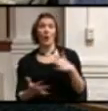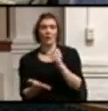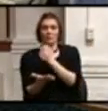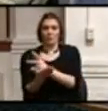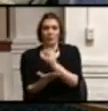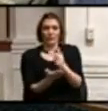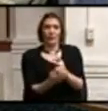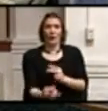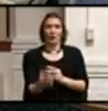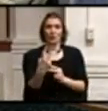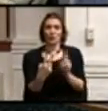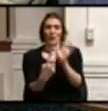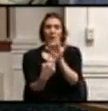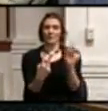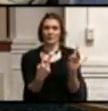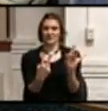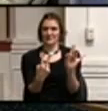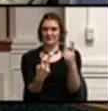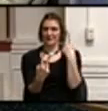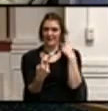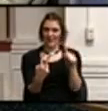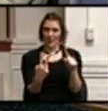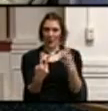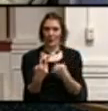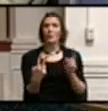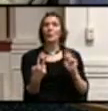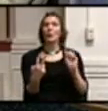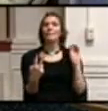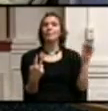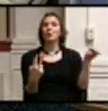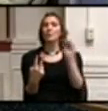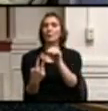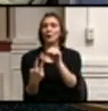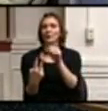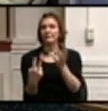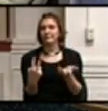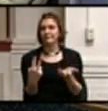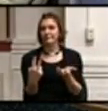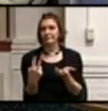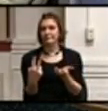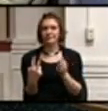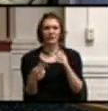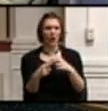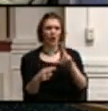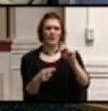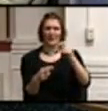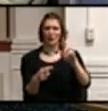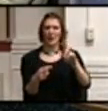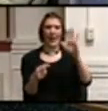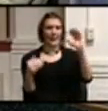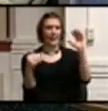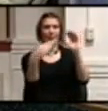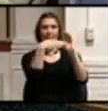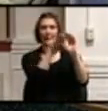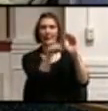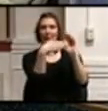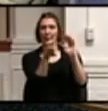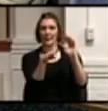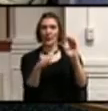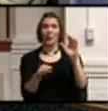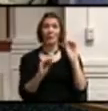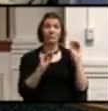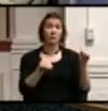alternate options for where the, I guess, repeater would be